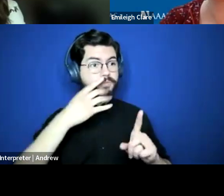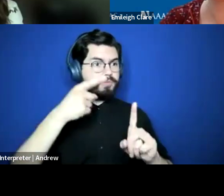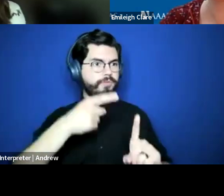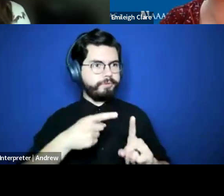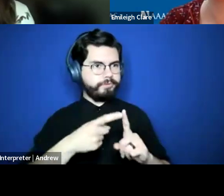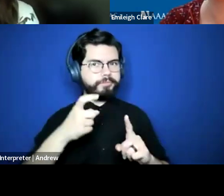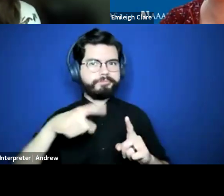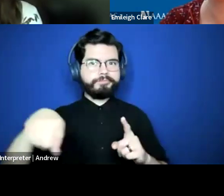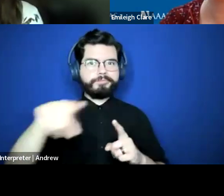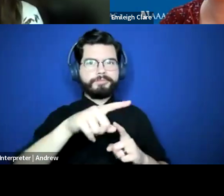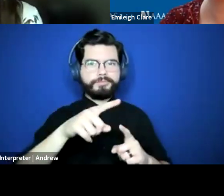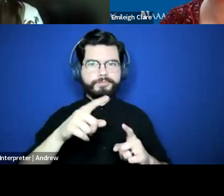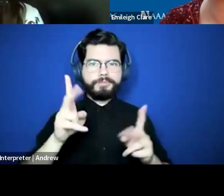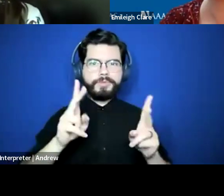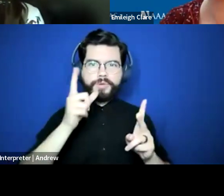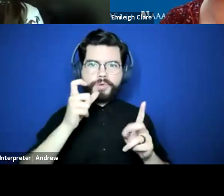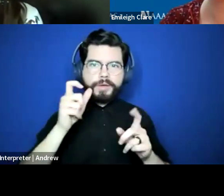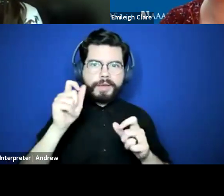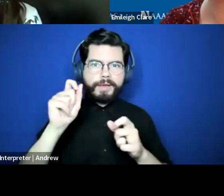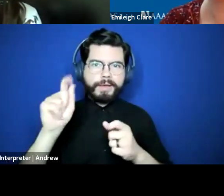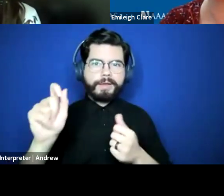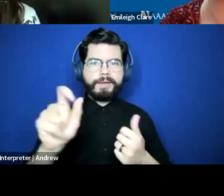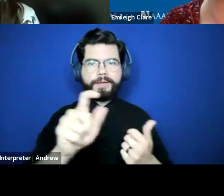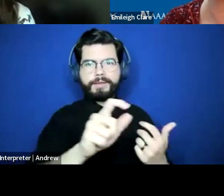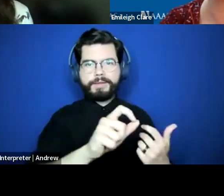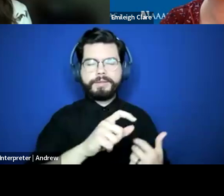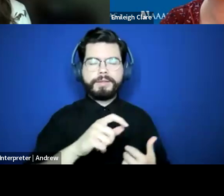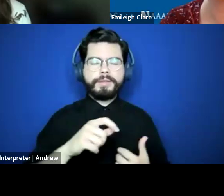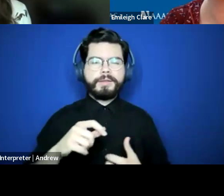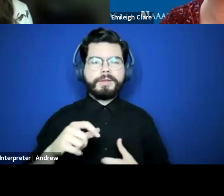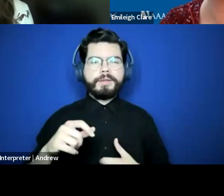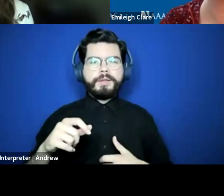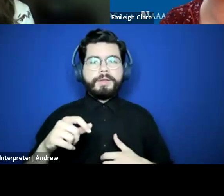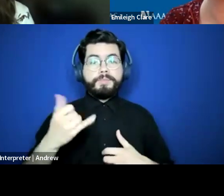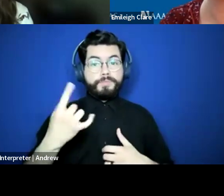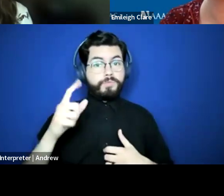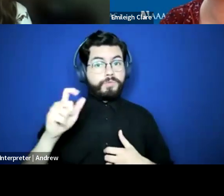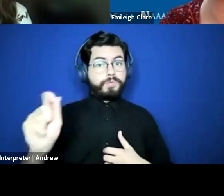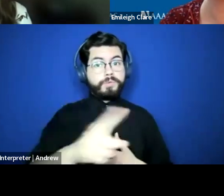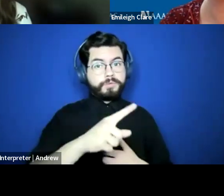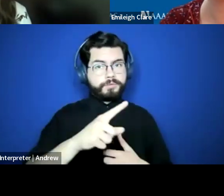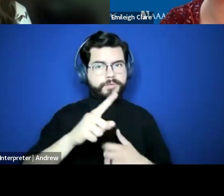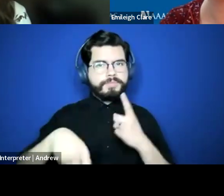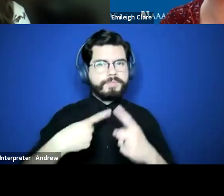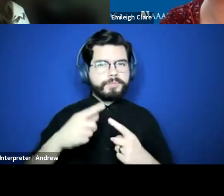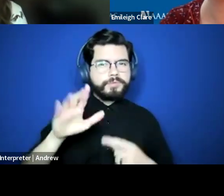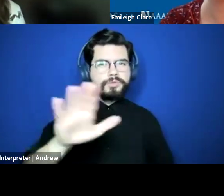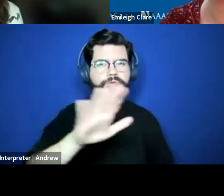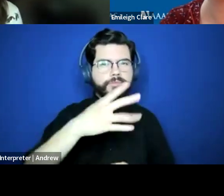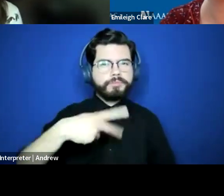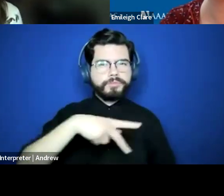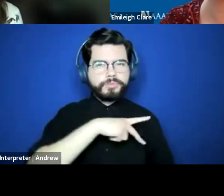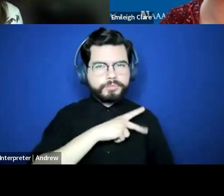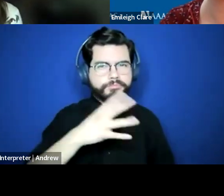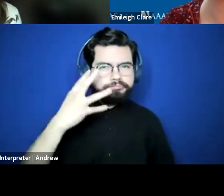to kick things off with a question for each of you that I think speaks to a little bit more about your personal experiences. Can you give a